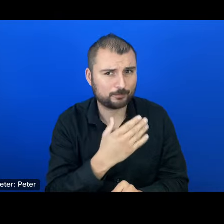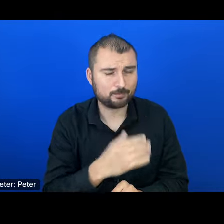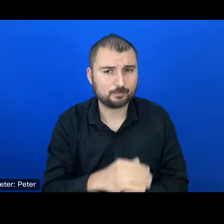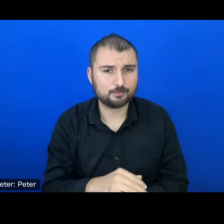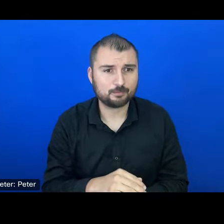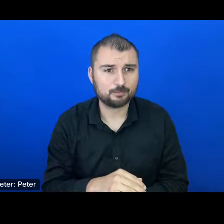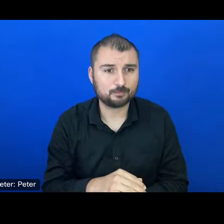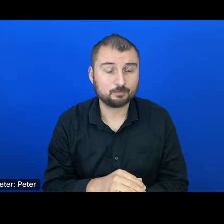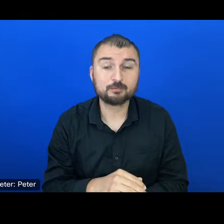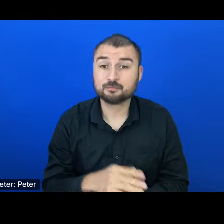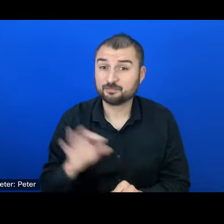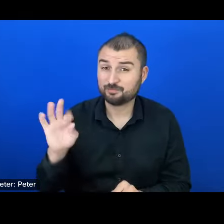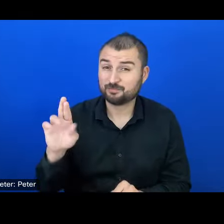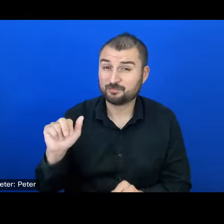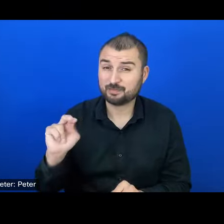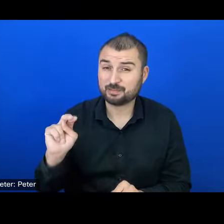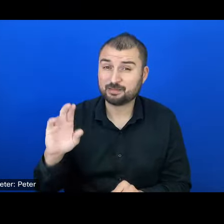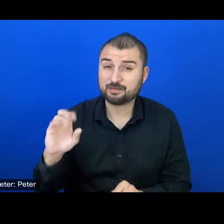Senator Francisco.